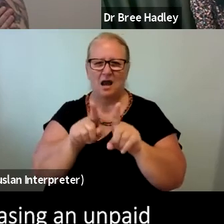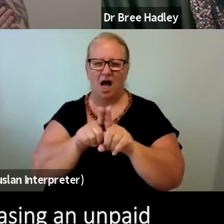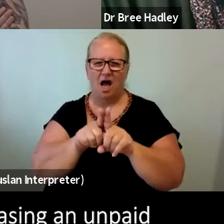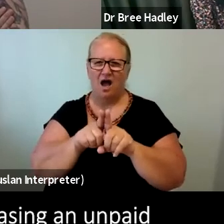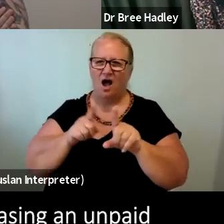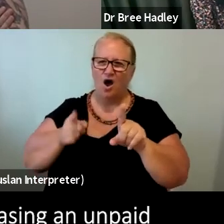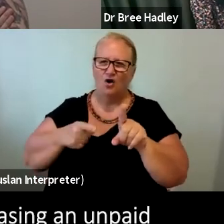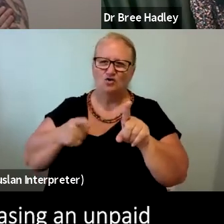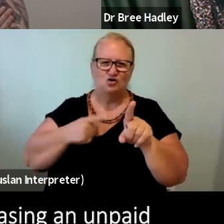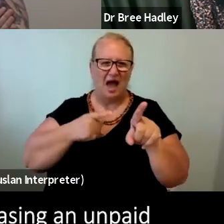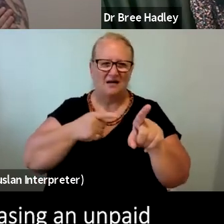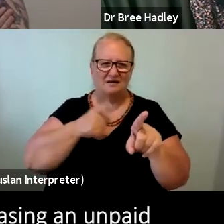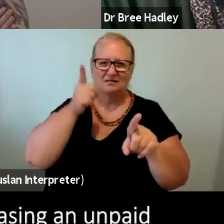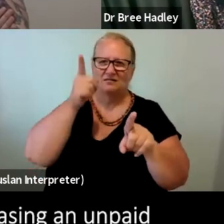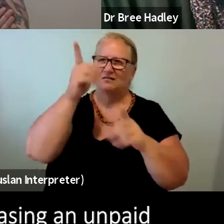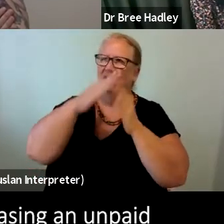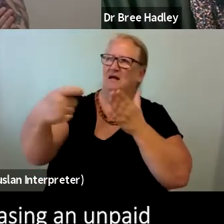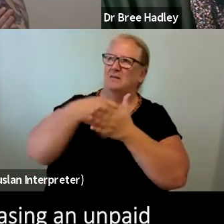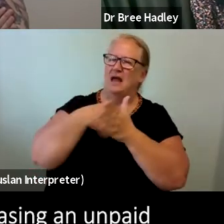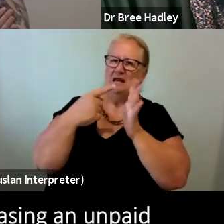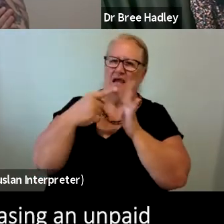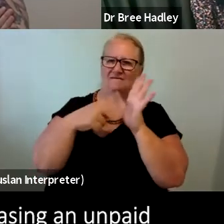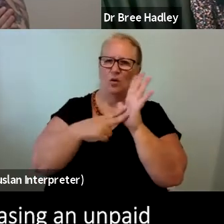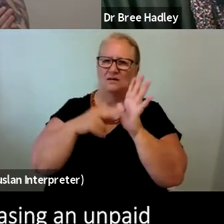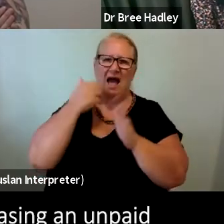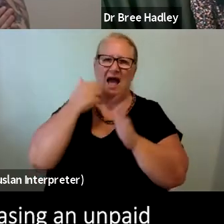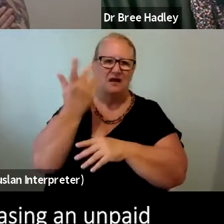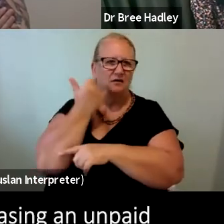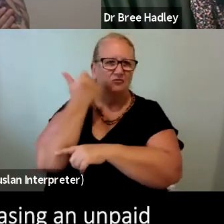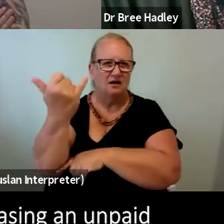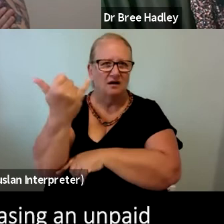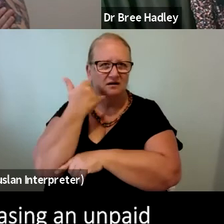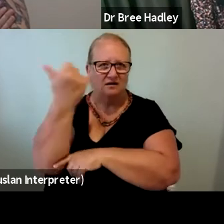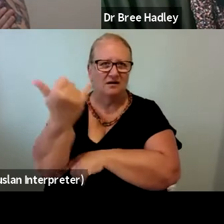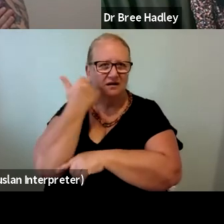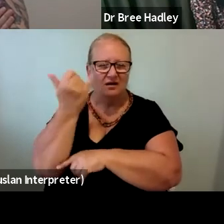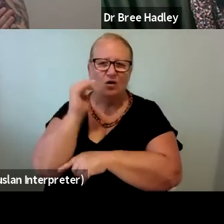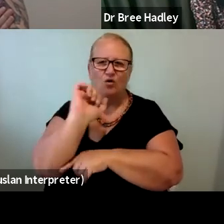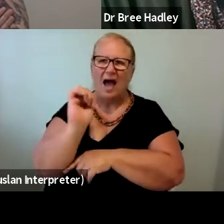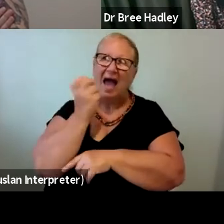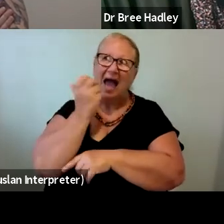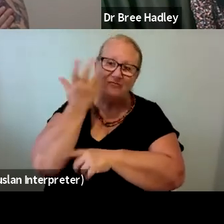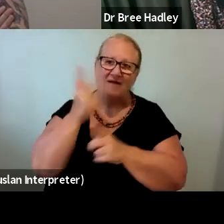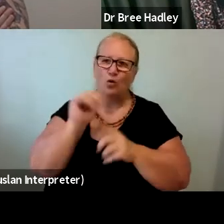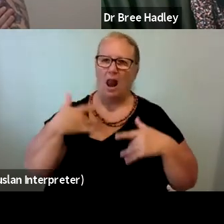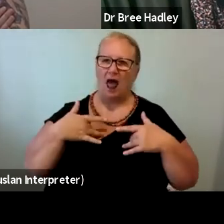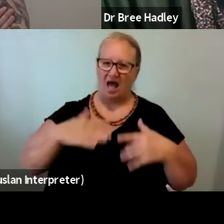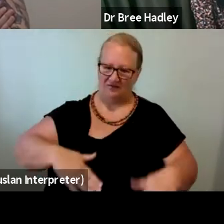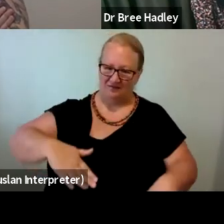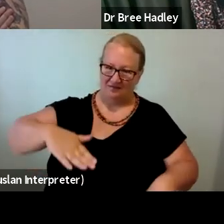an unpaid invoice every day for your whole life, chasing an